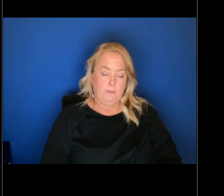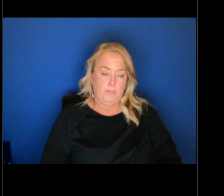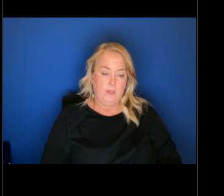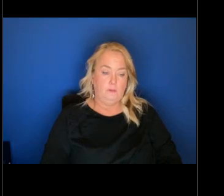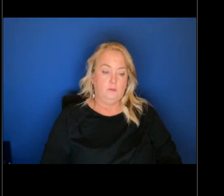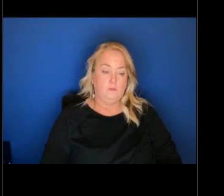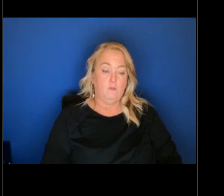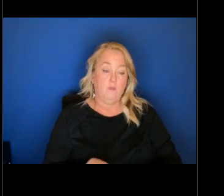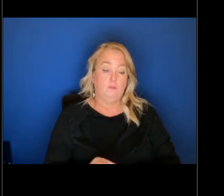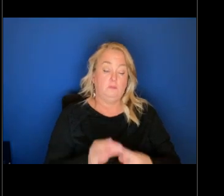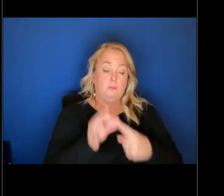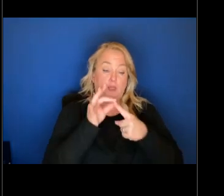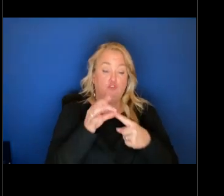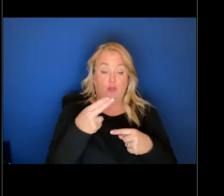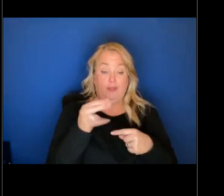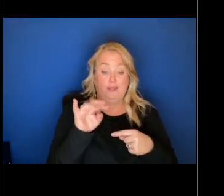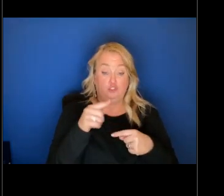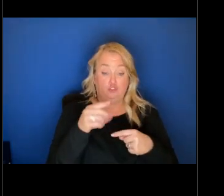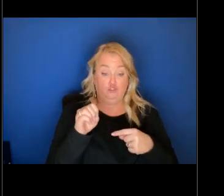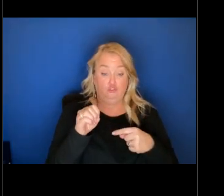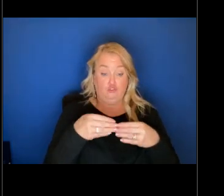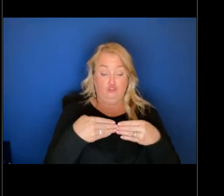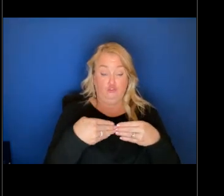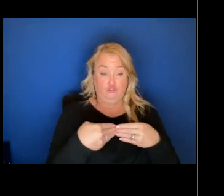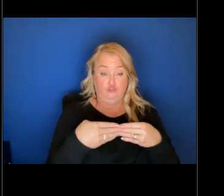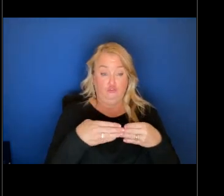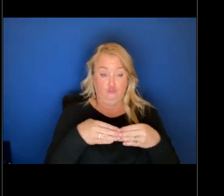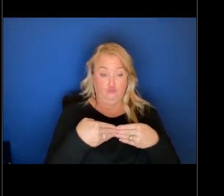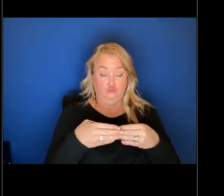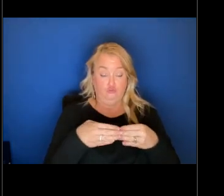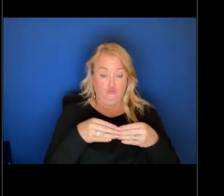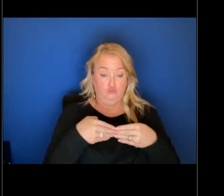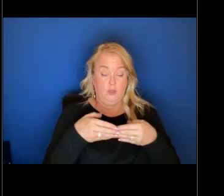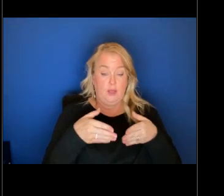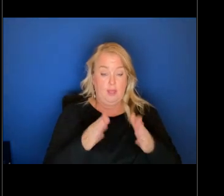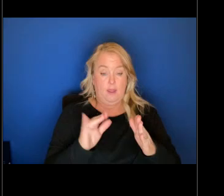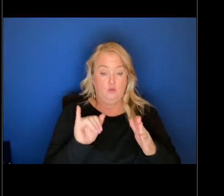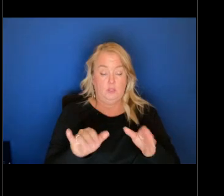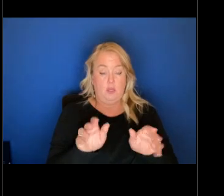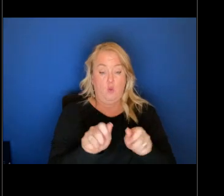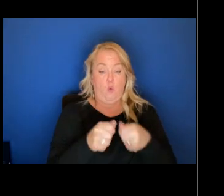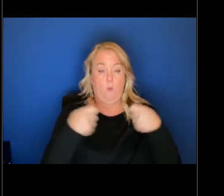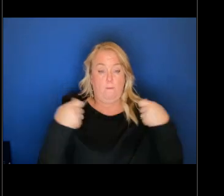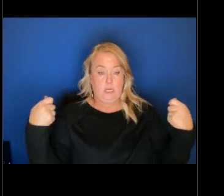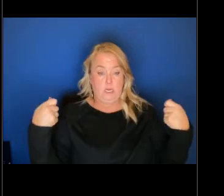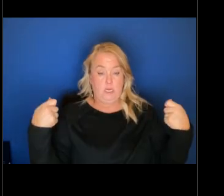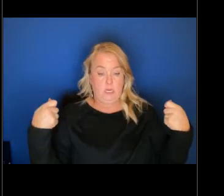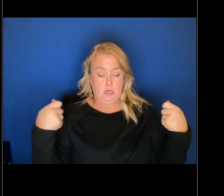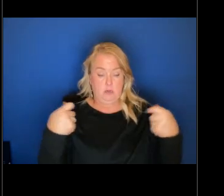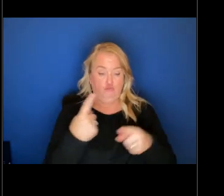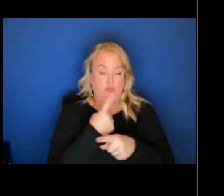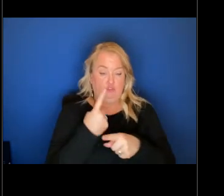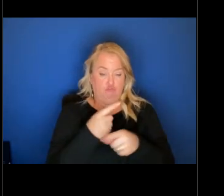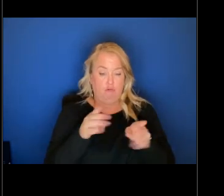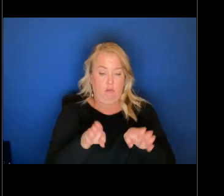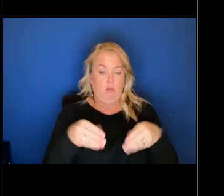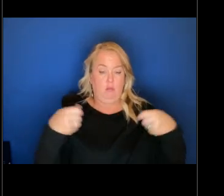A special combination hinge allows the doors to swing open in a traditional